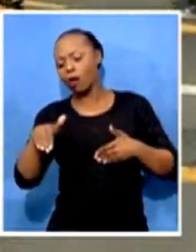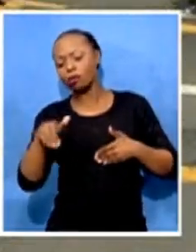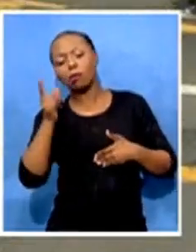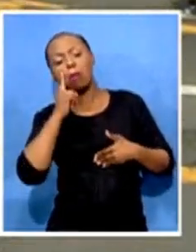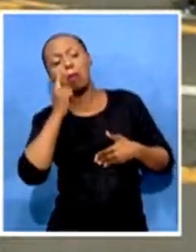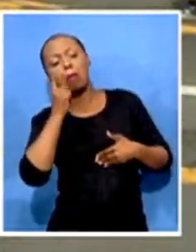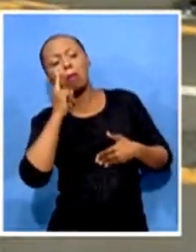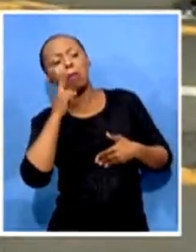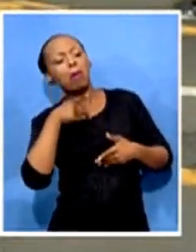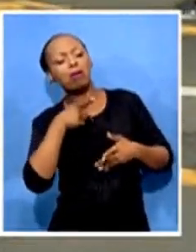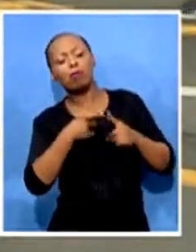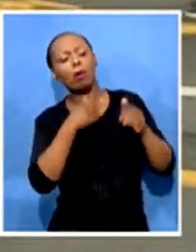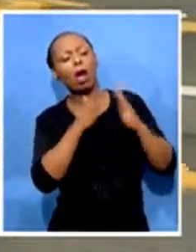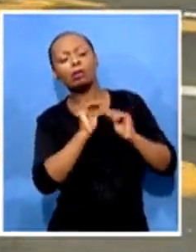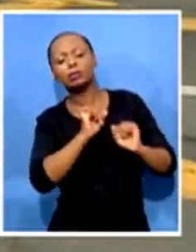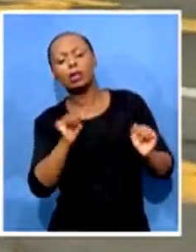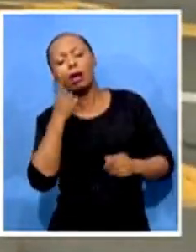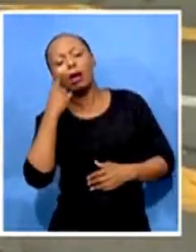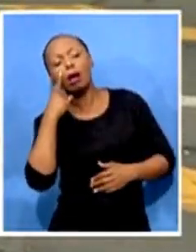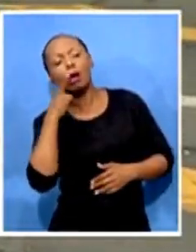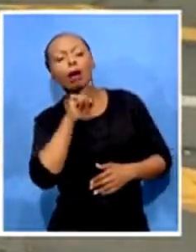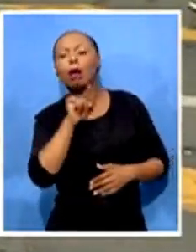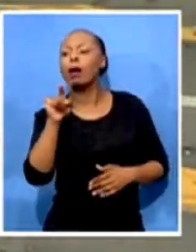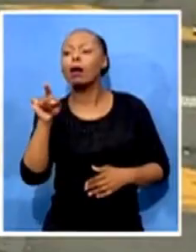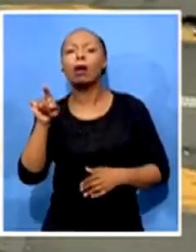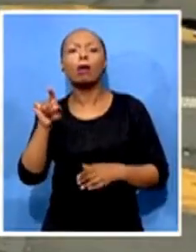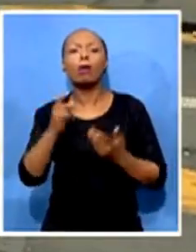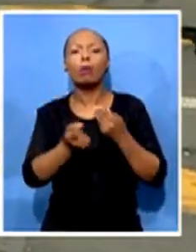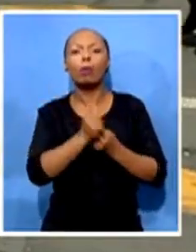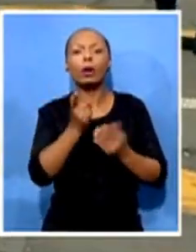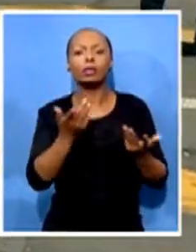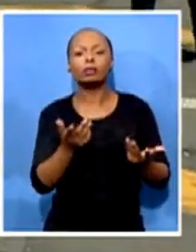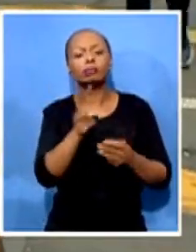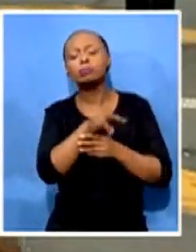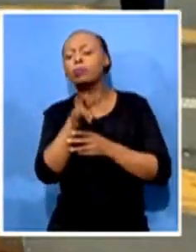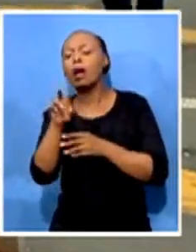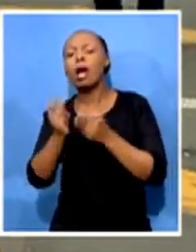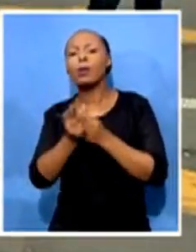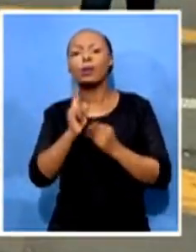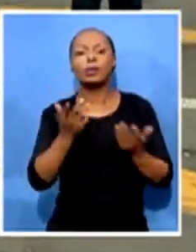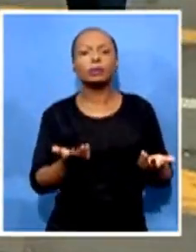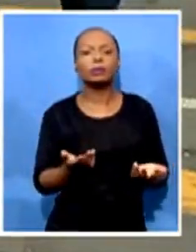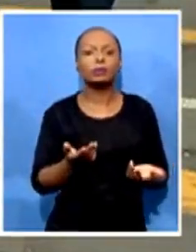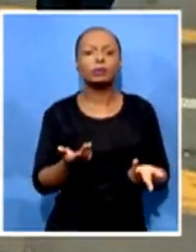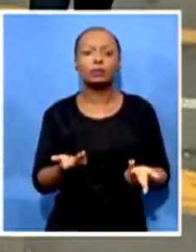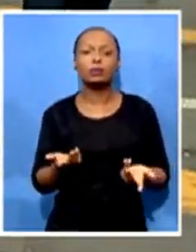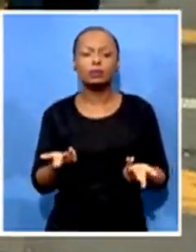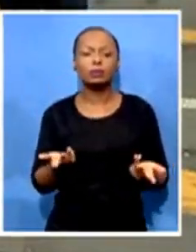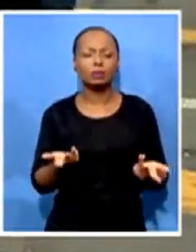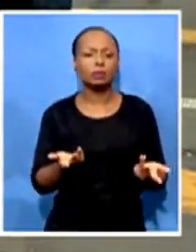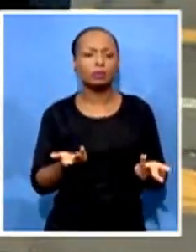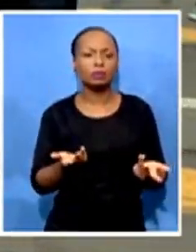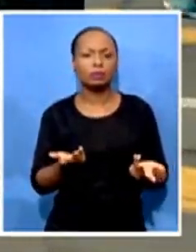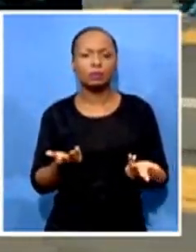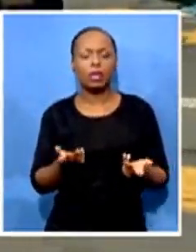haven't as yet, I haven't as yet witnessed any sort of scuffle between members of the EFF or residents at this point in time.